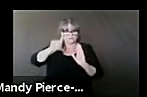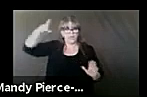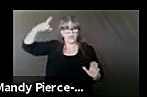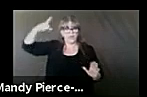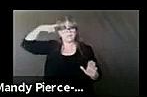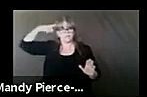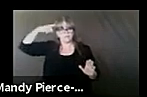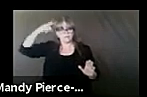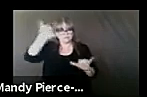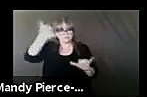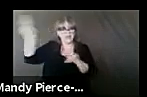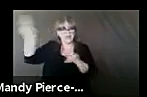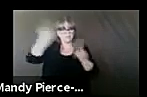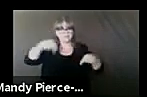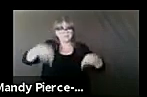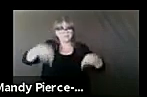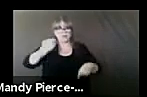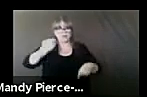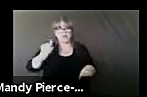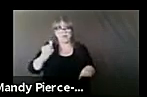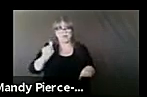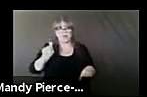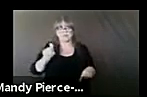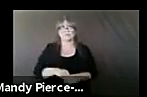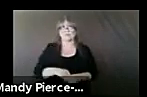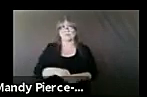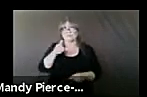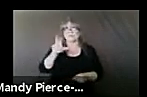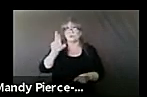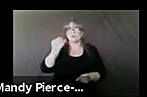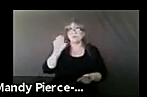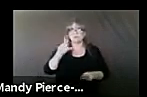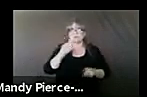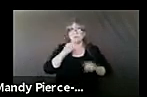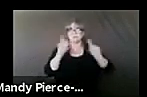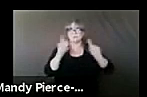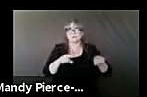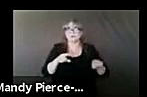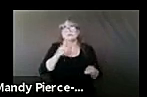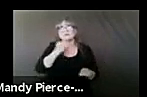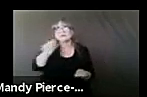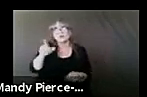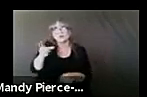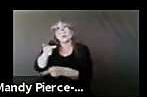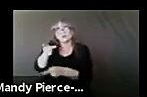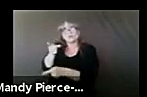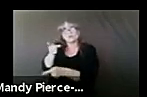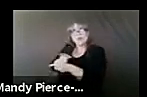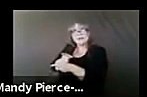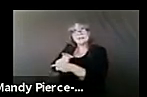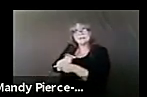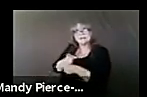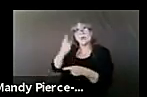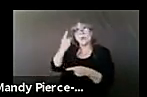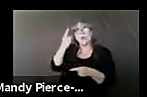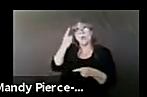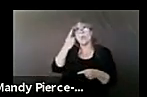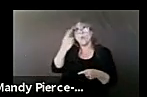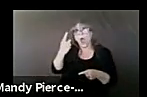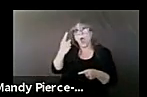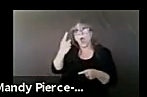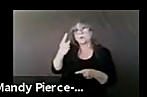so the call out for a crisis standard is less relevant. Physicians will